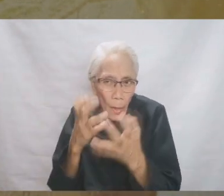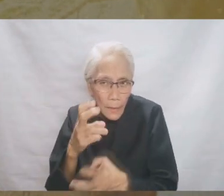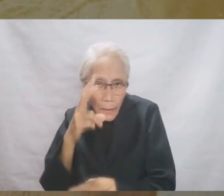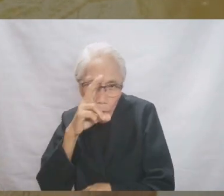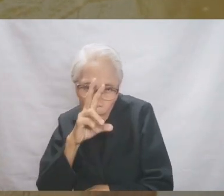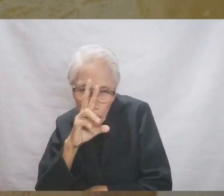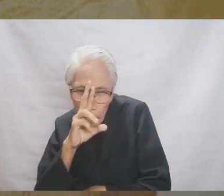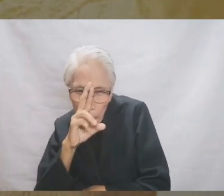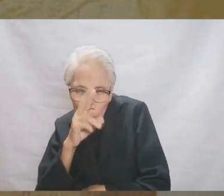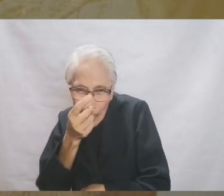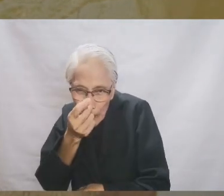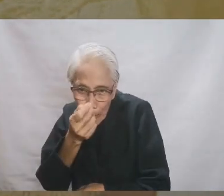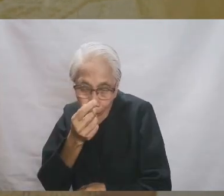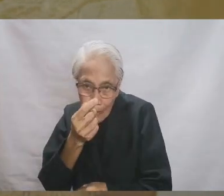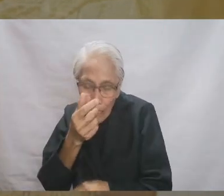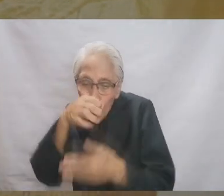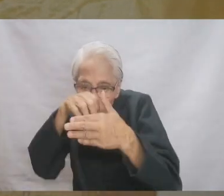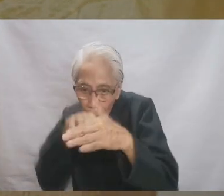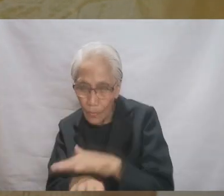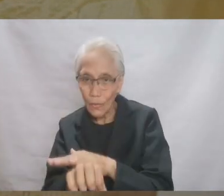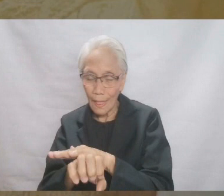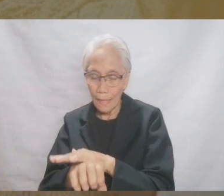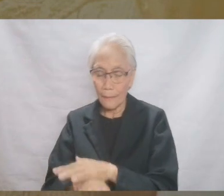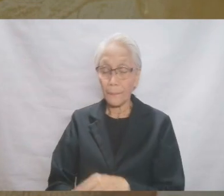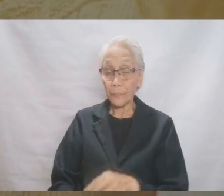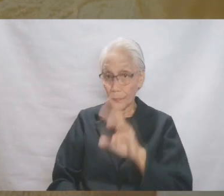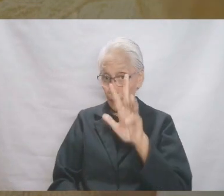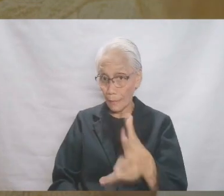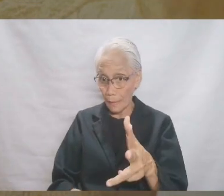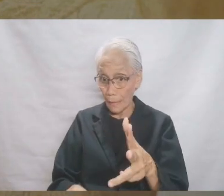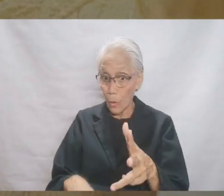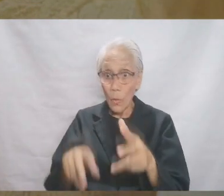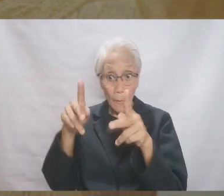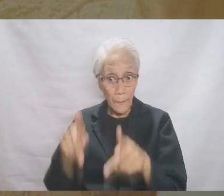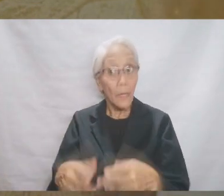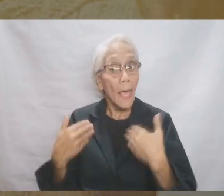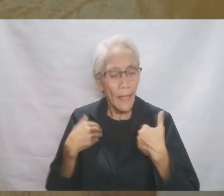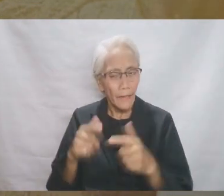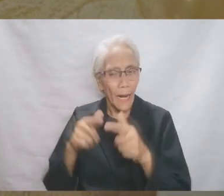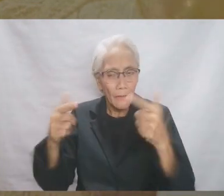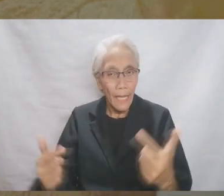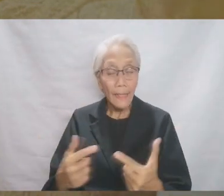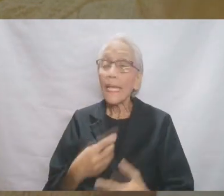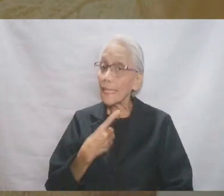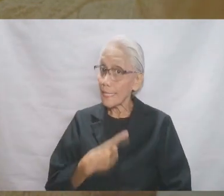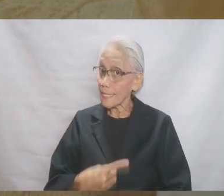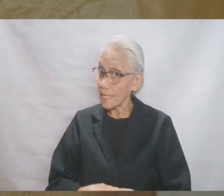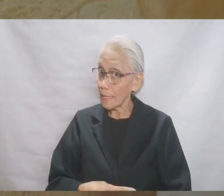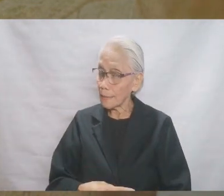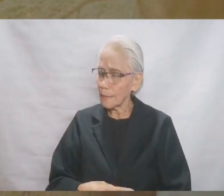door left a bit ajar to enter. Third, when a person has a great